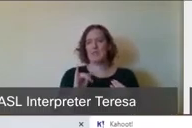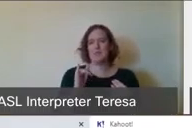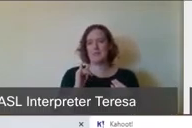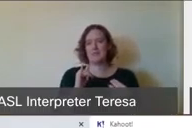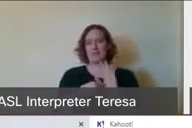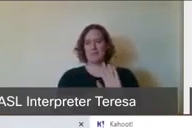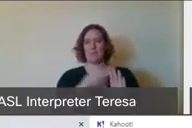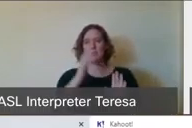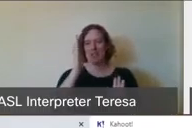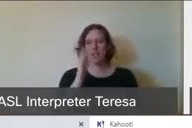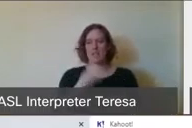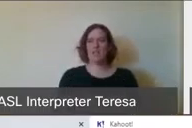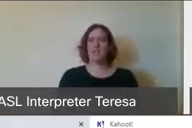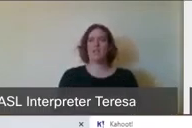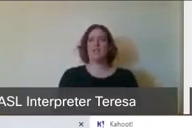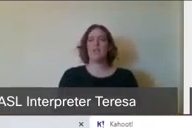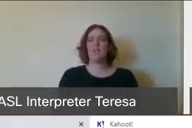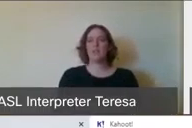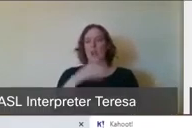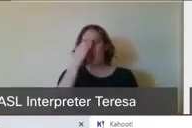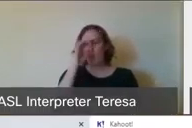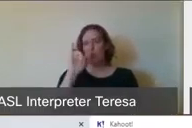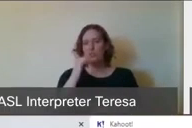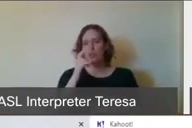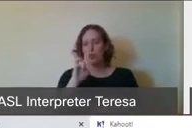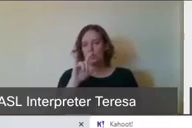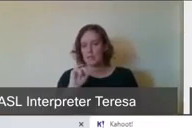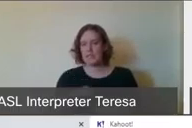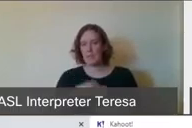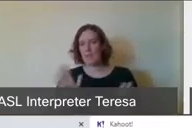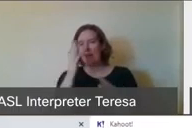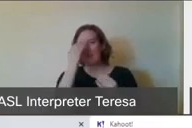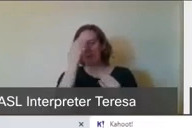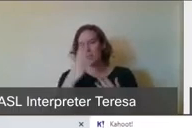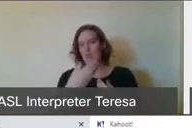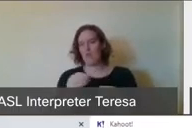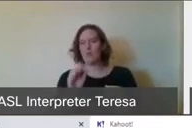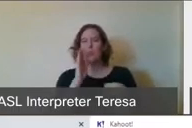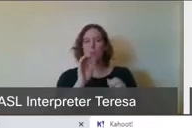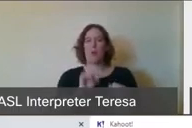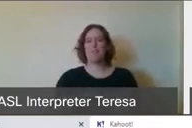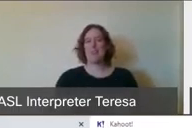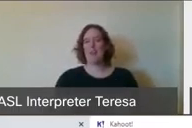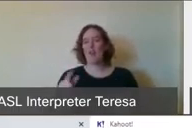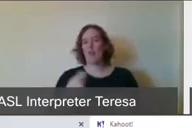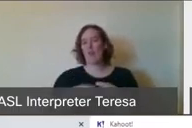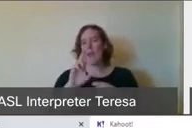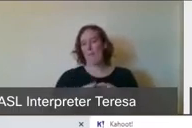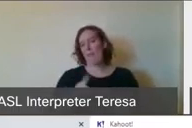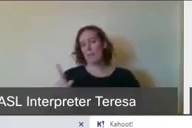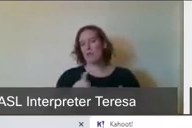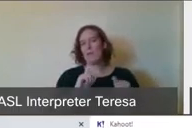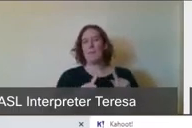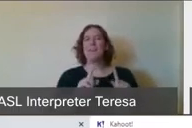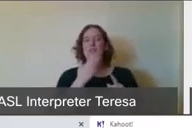know Jocelyn in the Public Information Office may send out another kind of wrap-up survey, but this is another really interactive way to